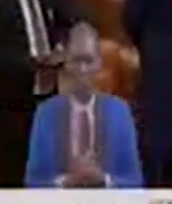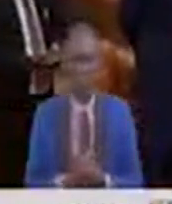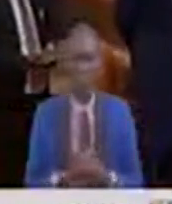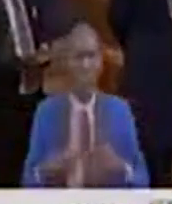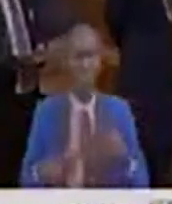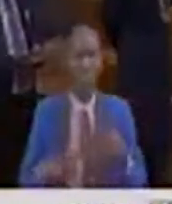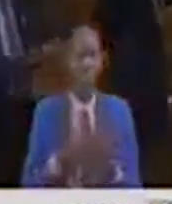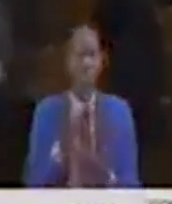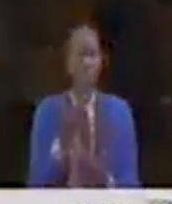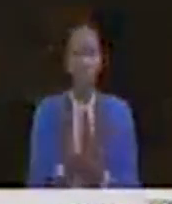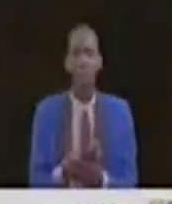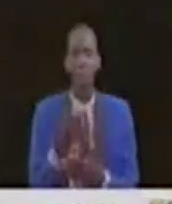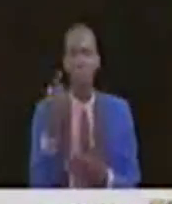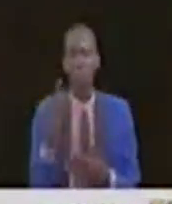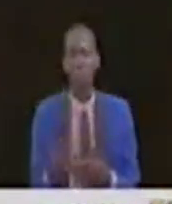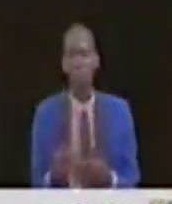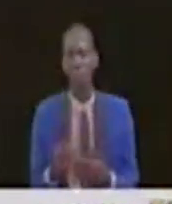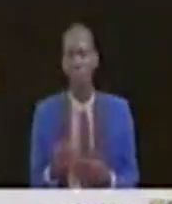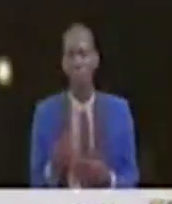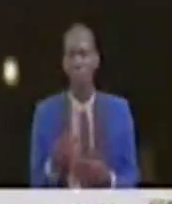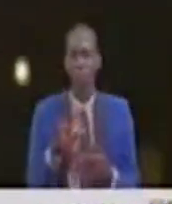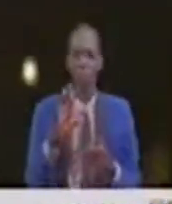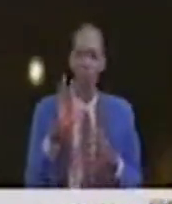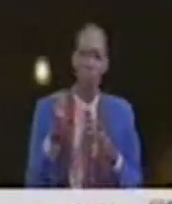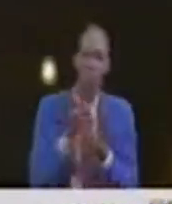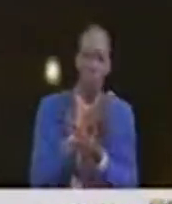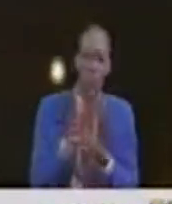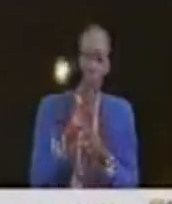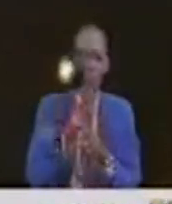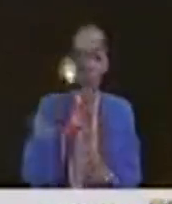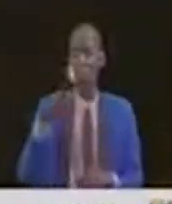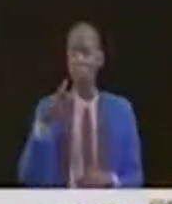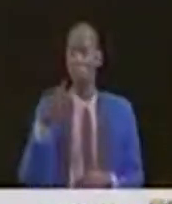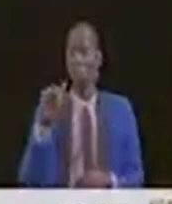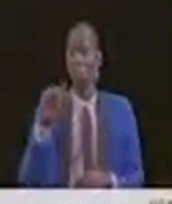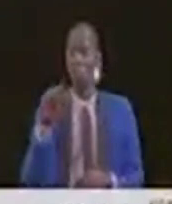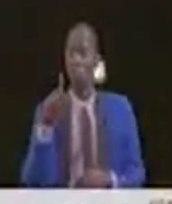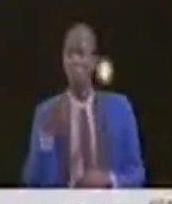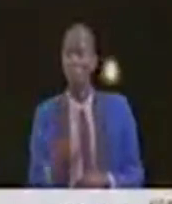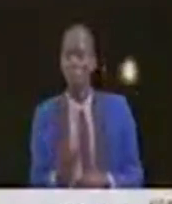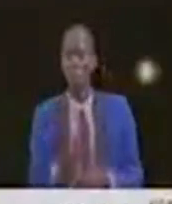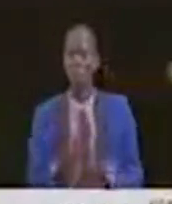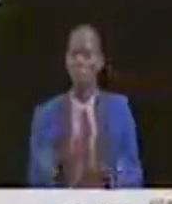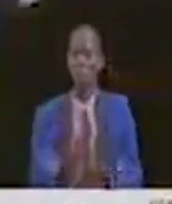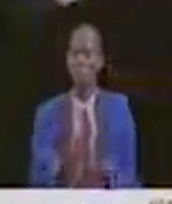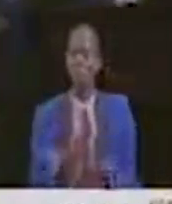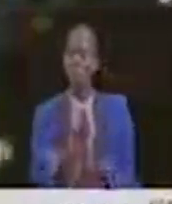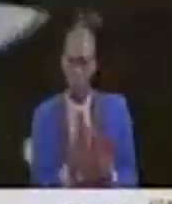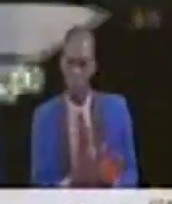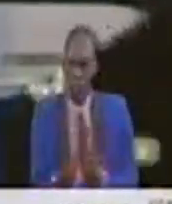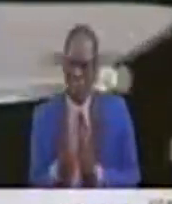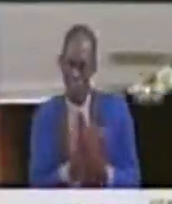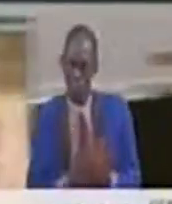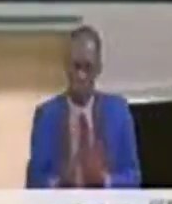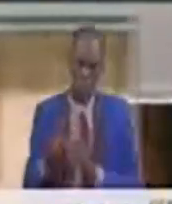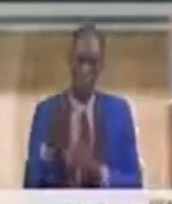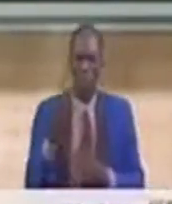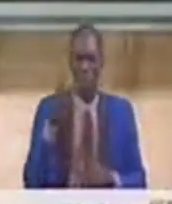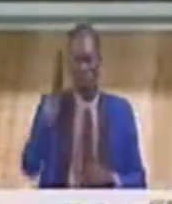All the pranks and all the satanic method that will